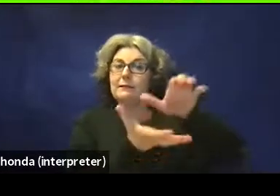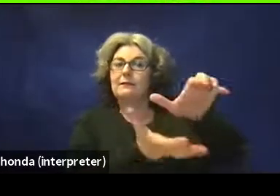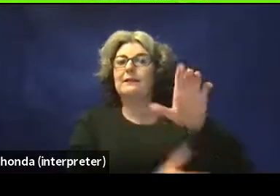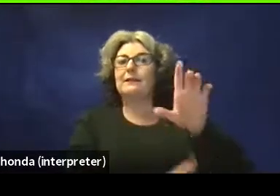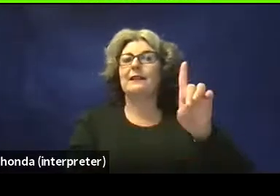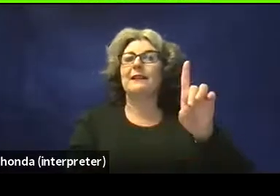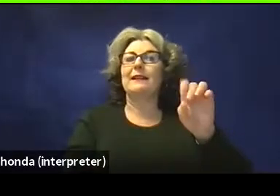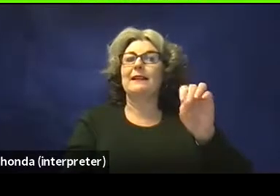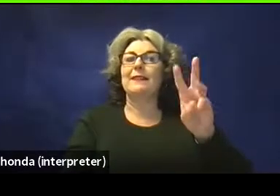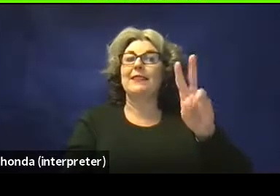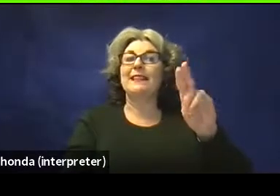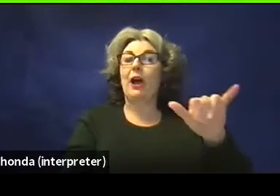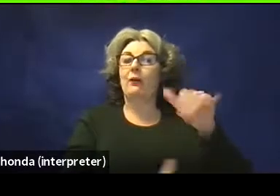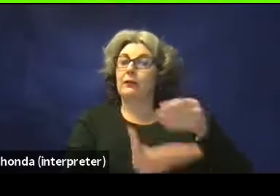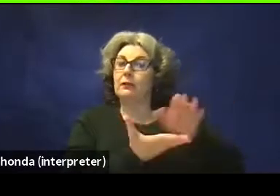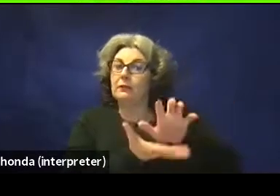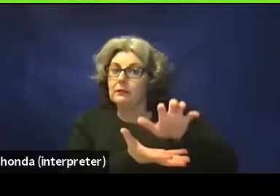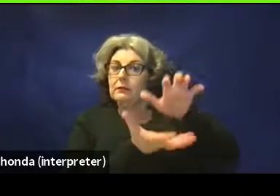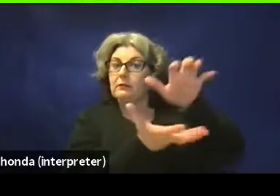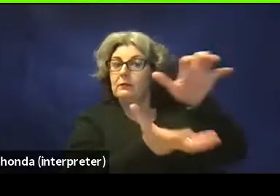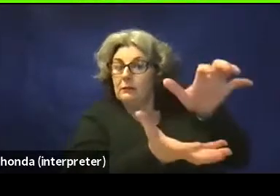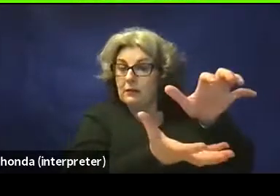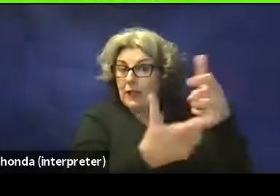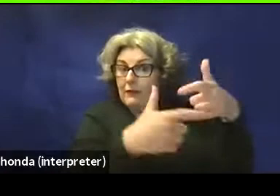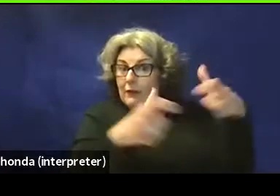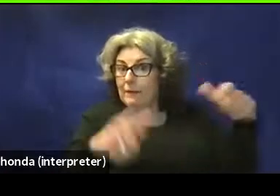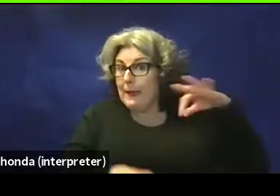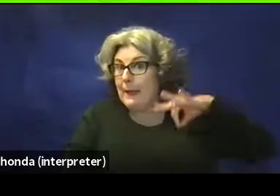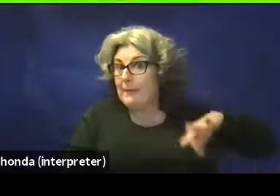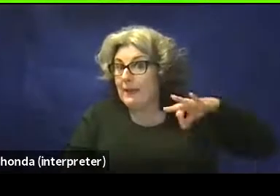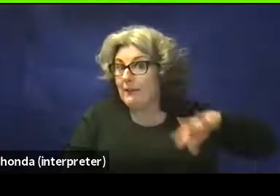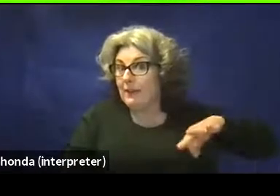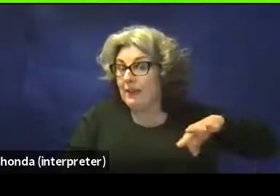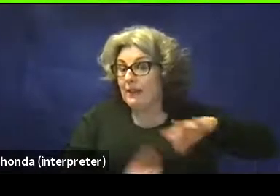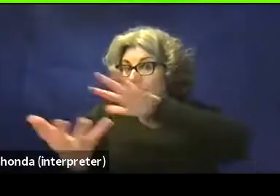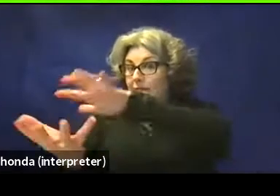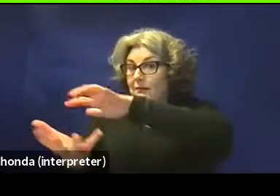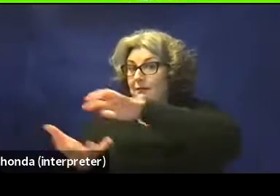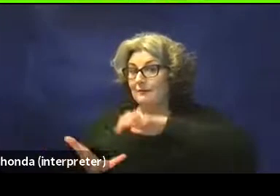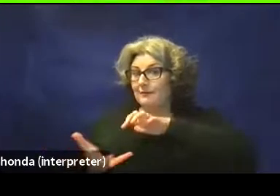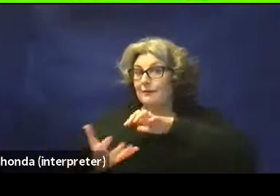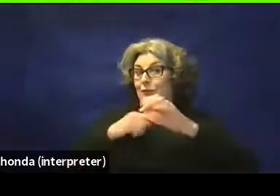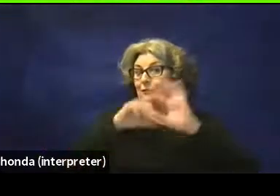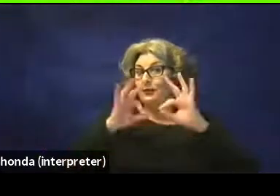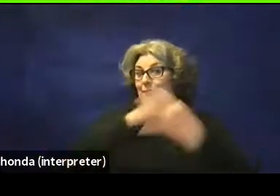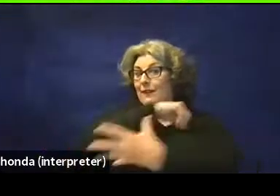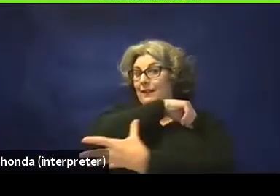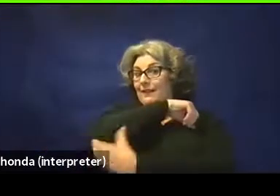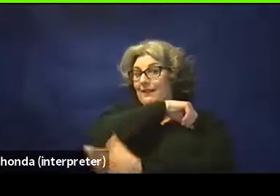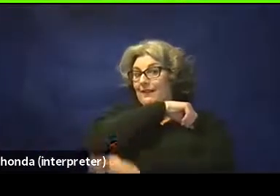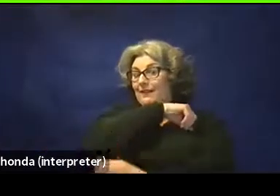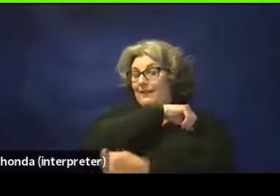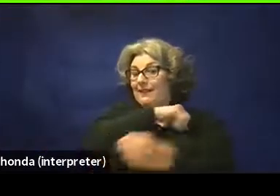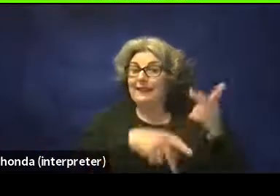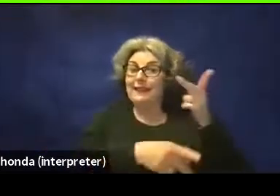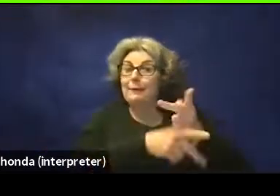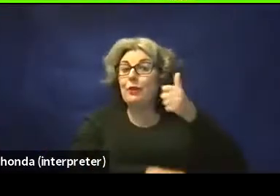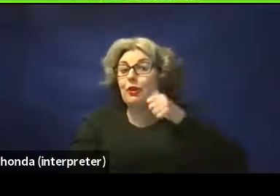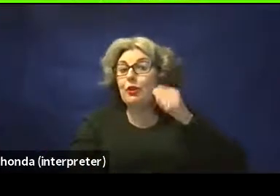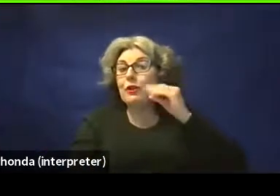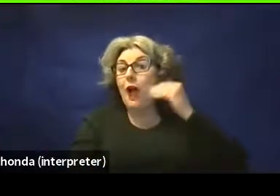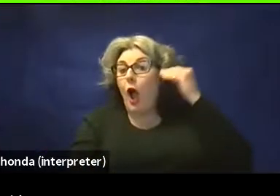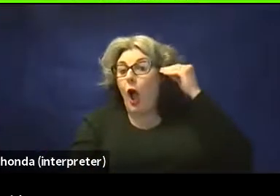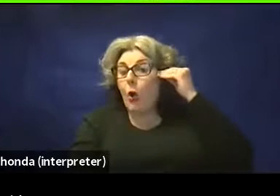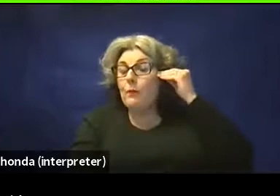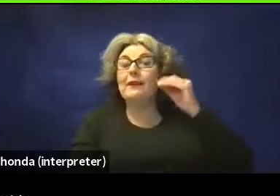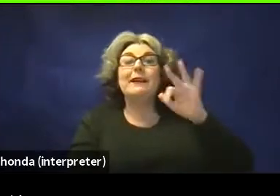in marrying her off of a bigger benefit to that poor family than keeping her at home? Because of course,